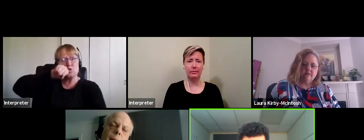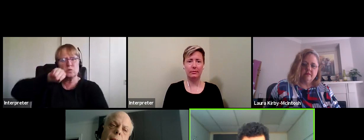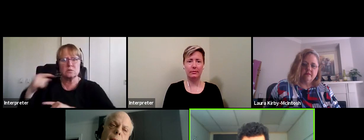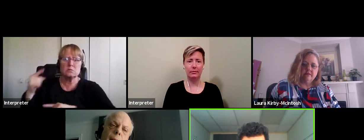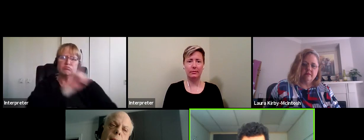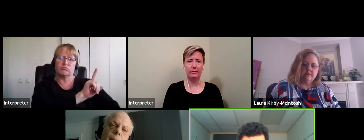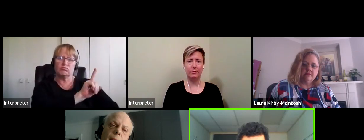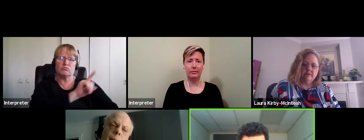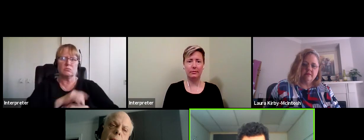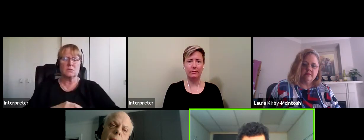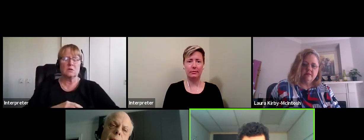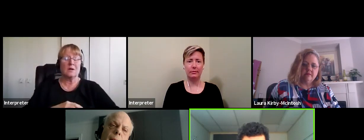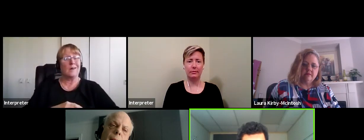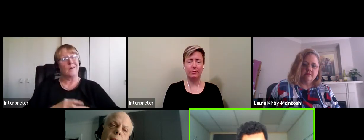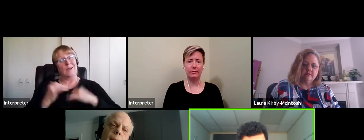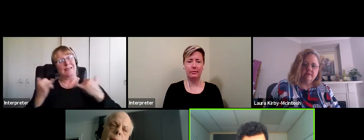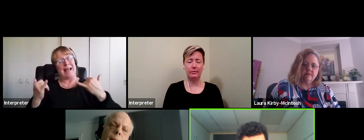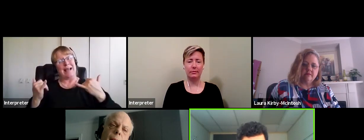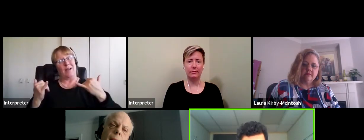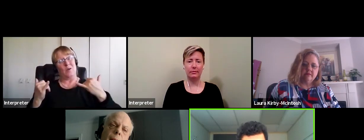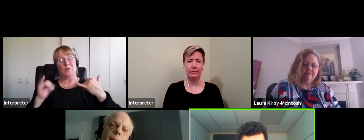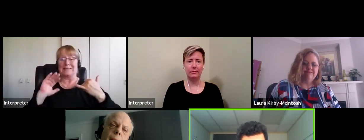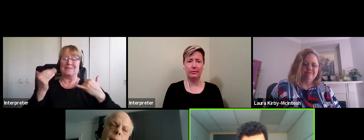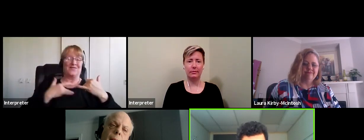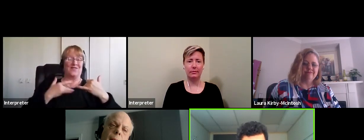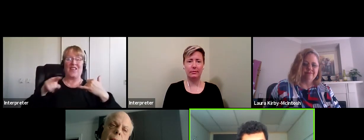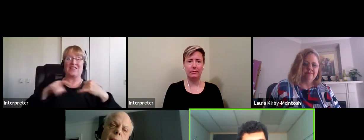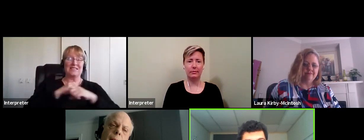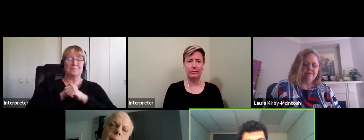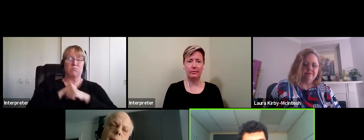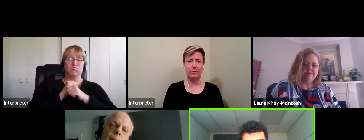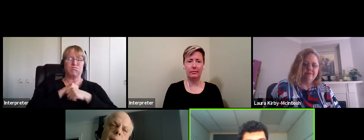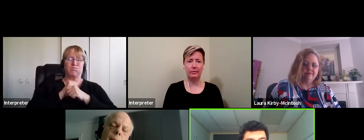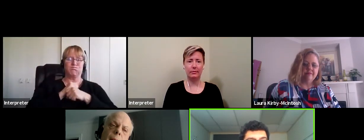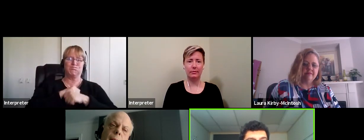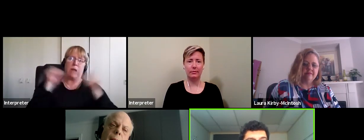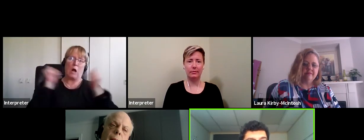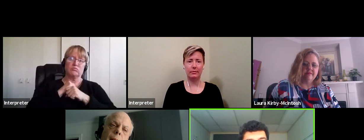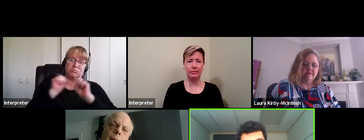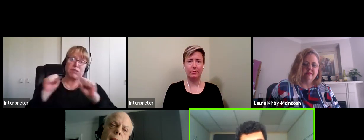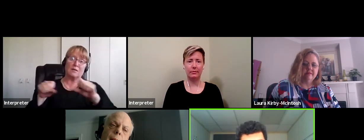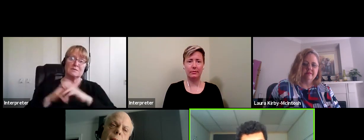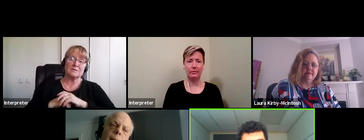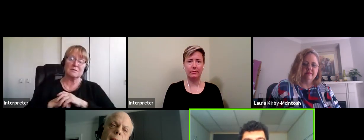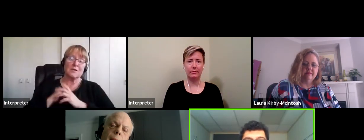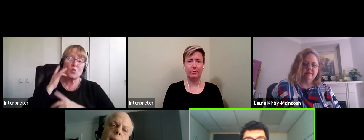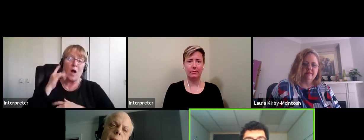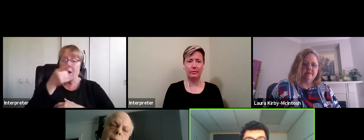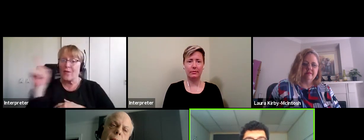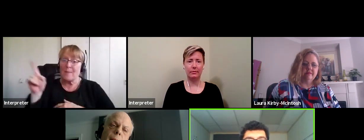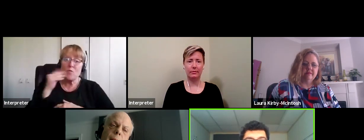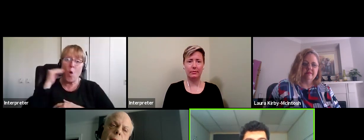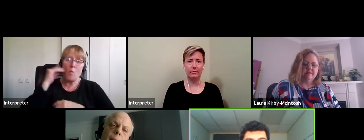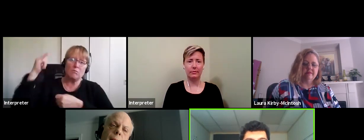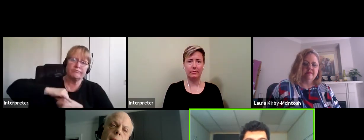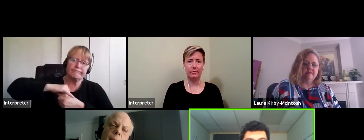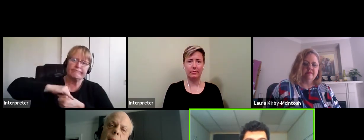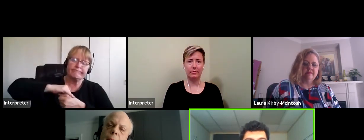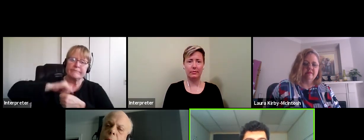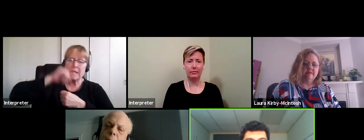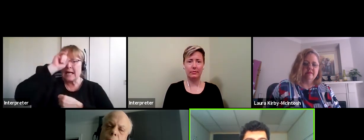my view, we've got a bit of a powder keg situation on our hands, where you have a lot of people who are stuck at home. People with